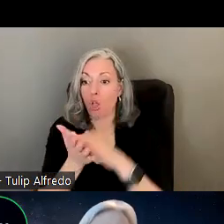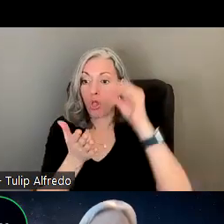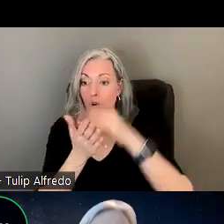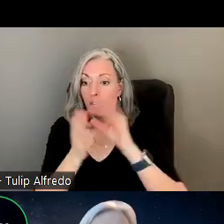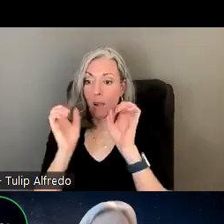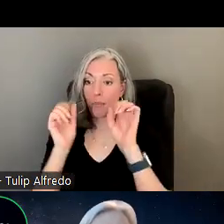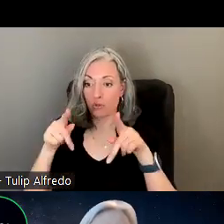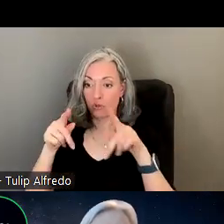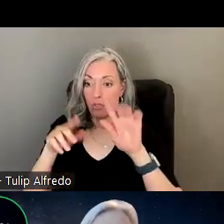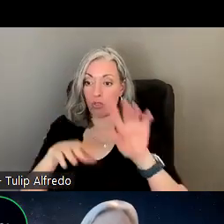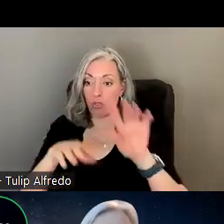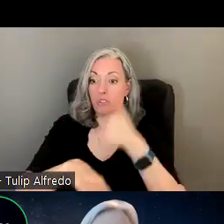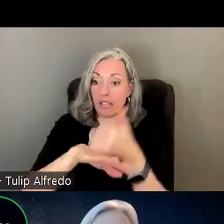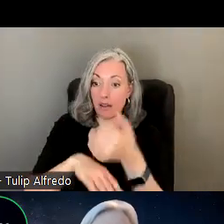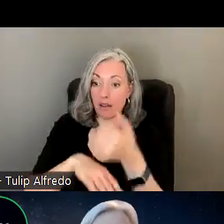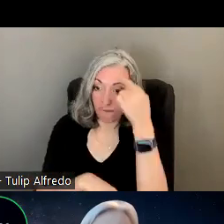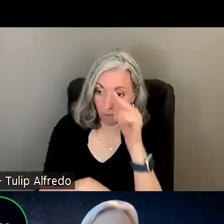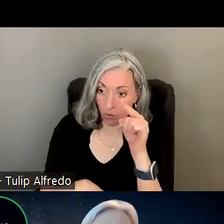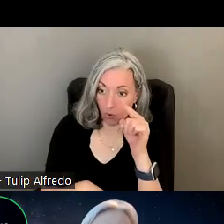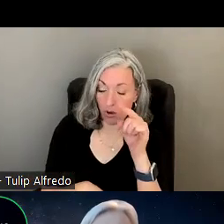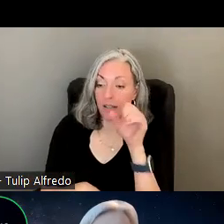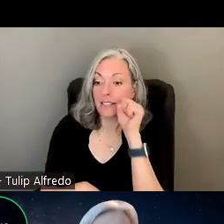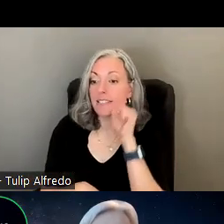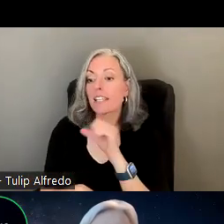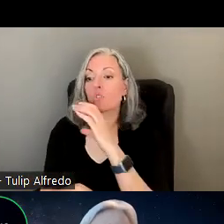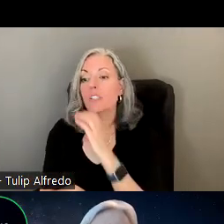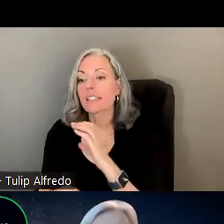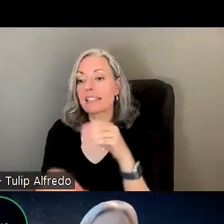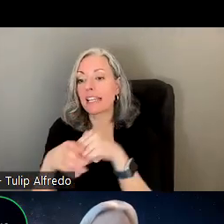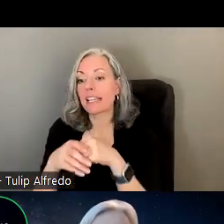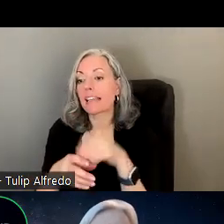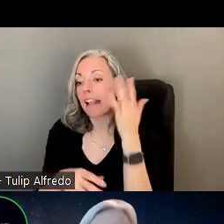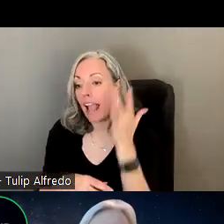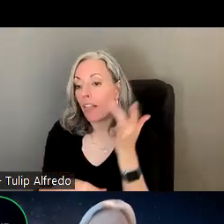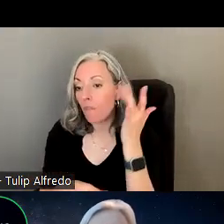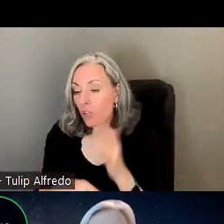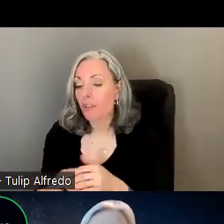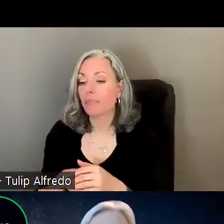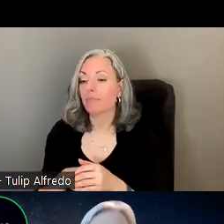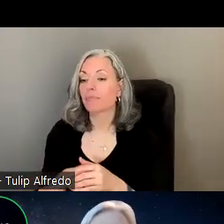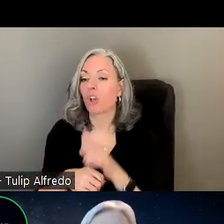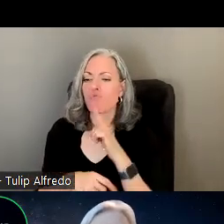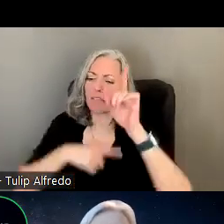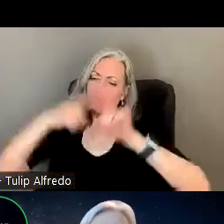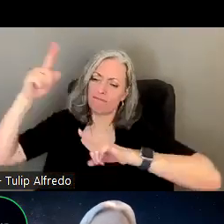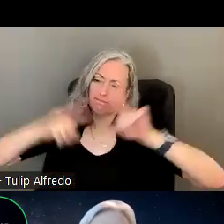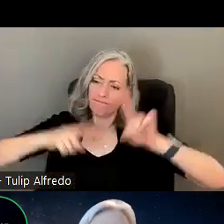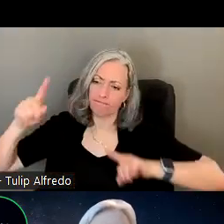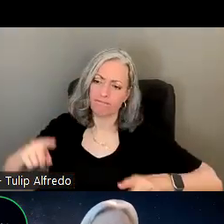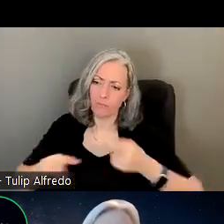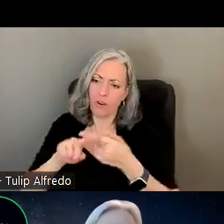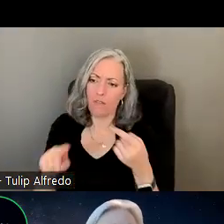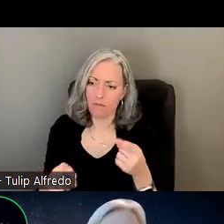are designed for seniors in the state of California. And it ranges from law